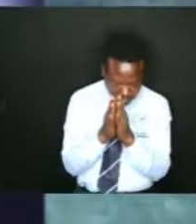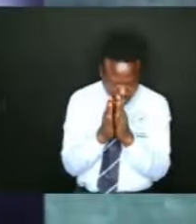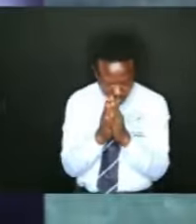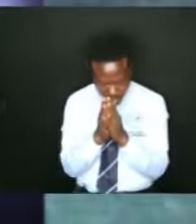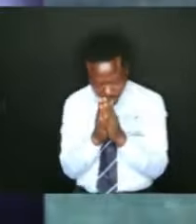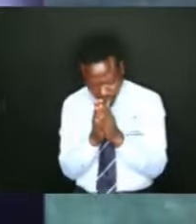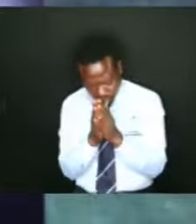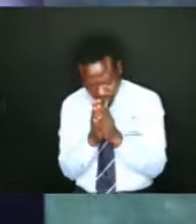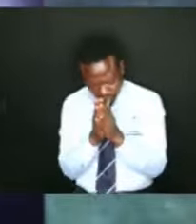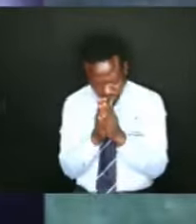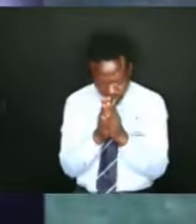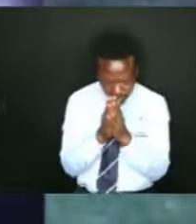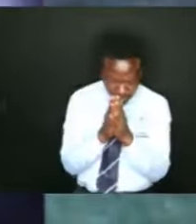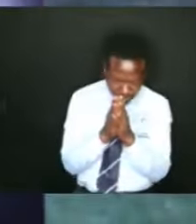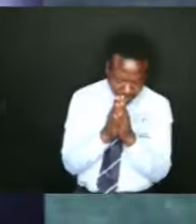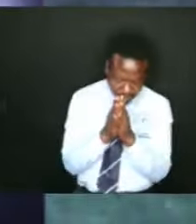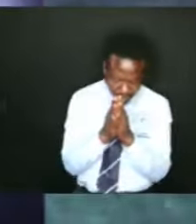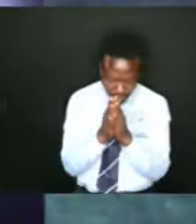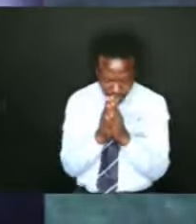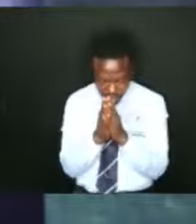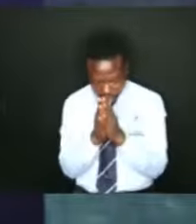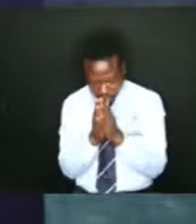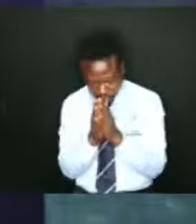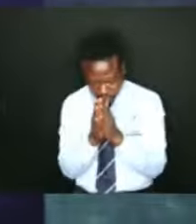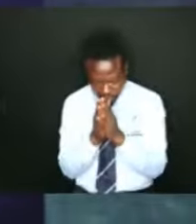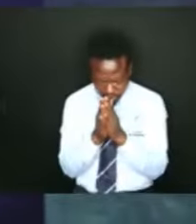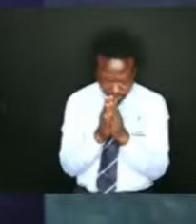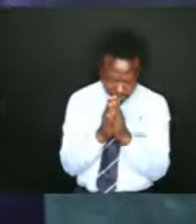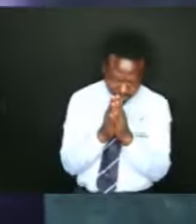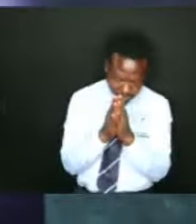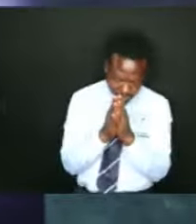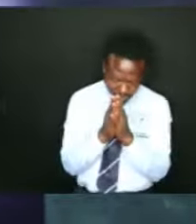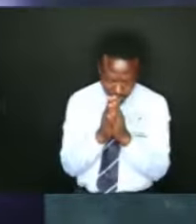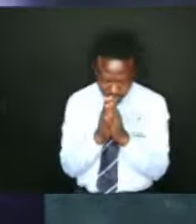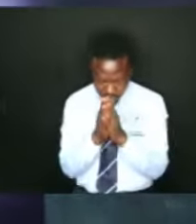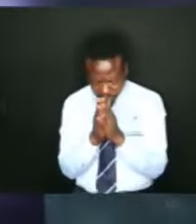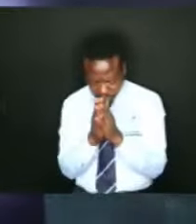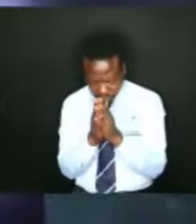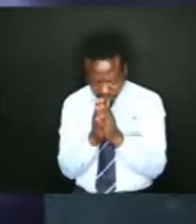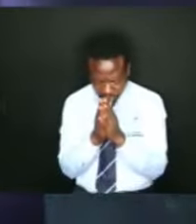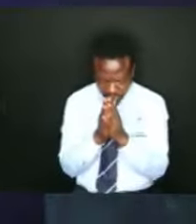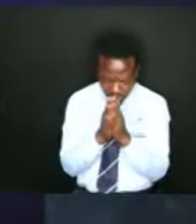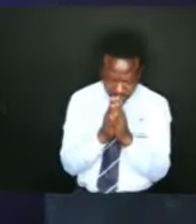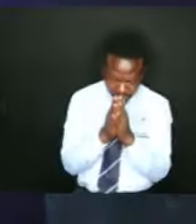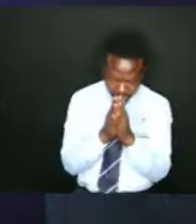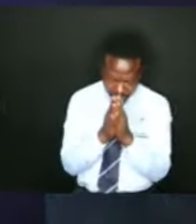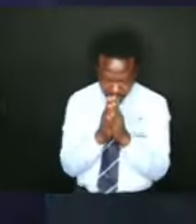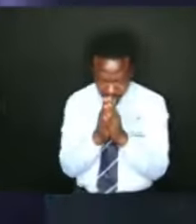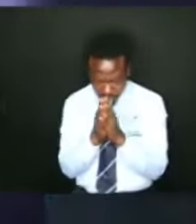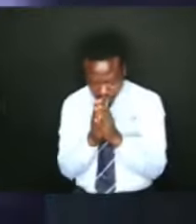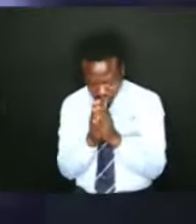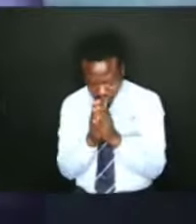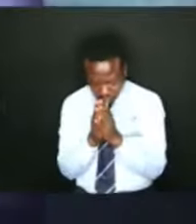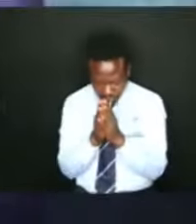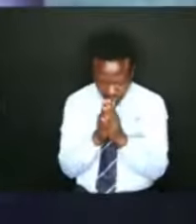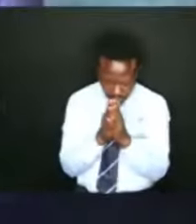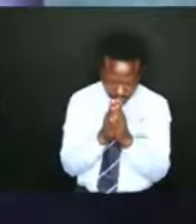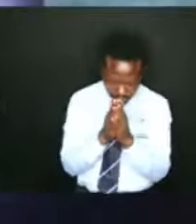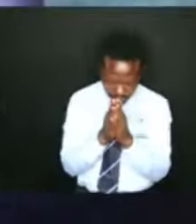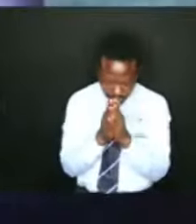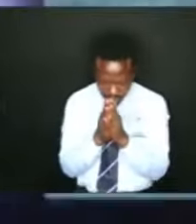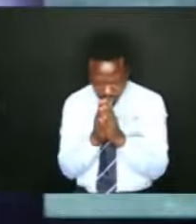give you all glory. Be exalted, be adored, be ye lifted up, Lord. Rona namate